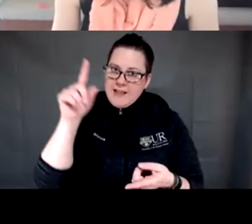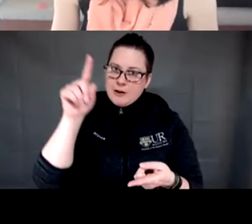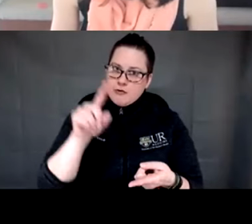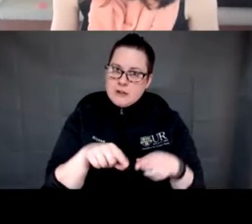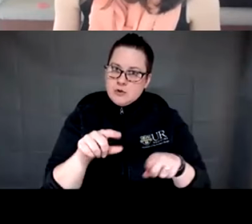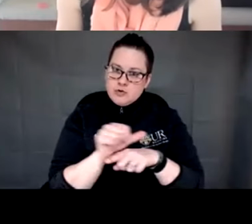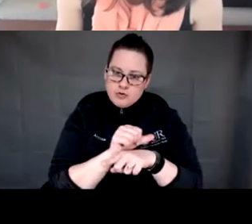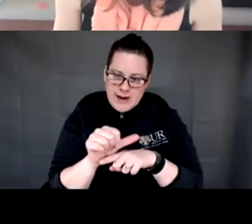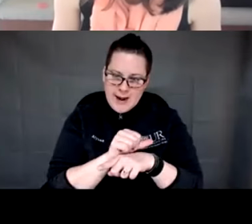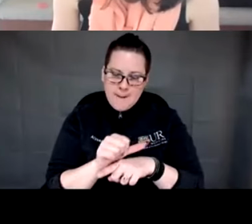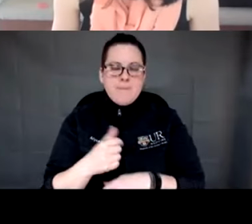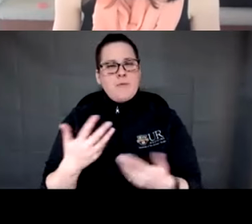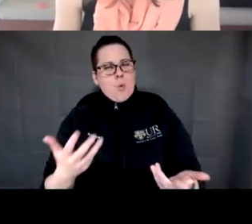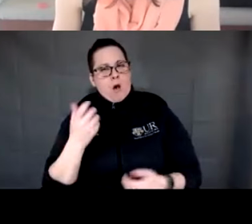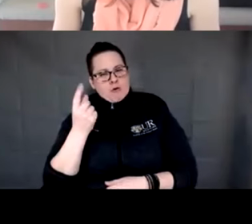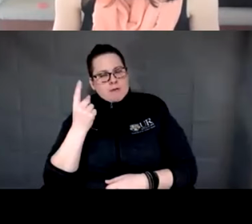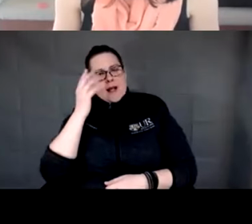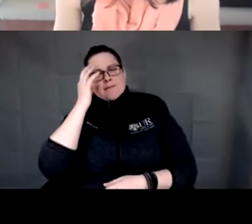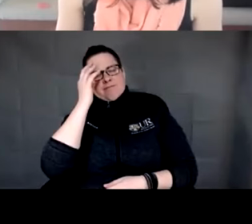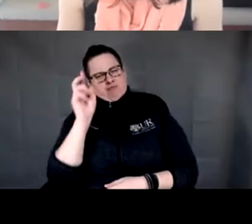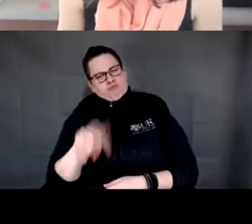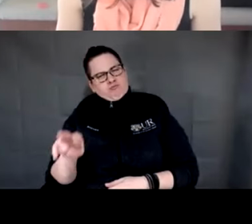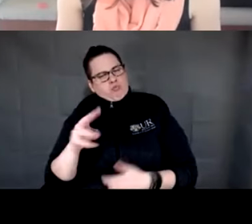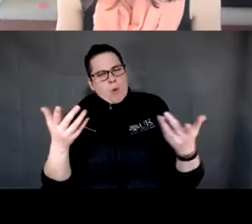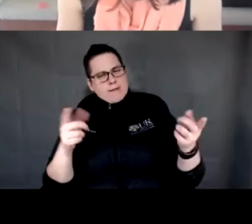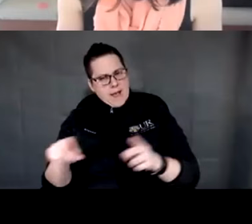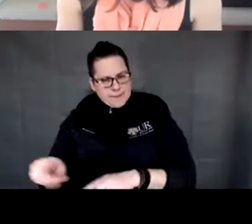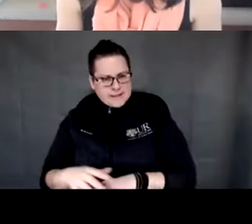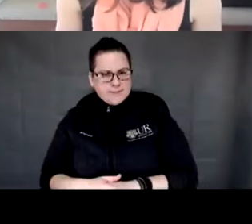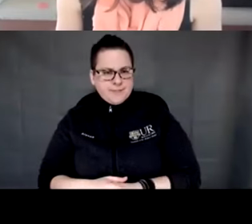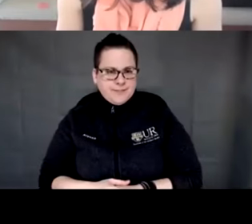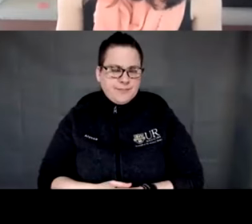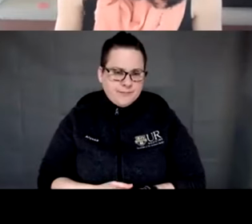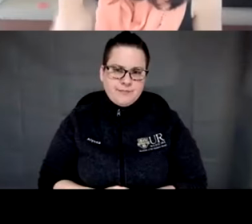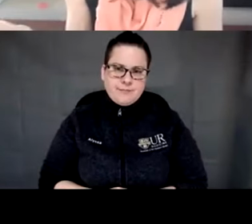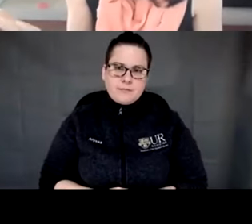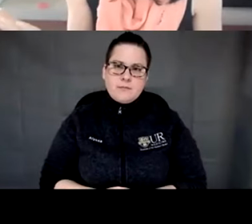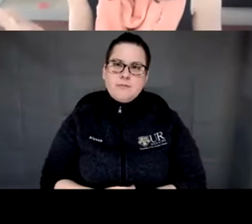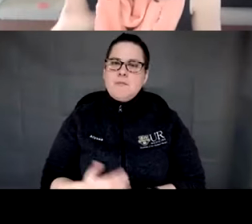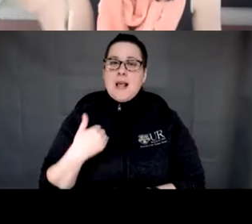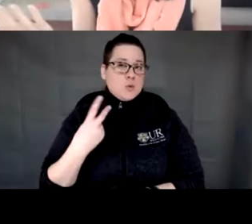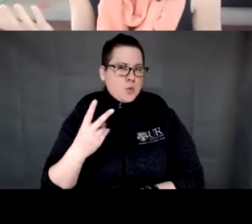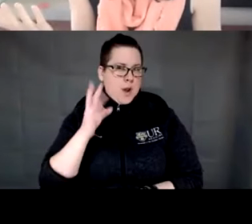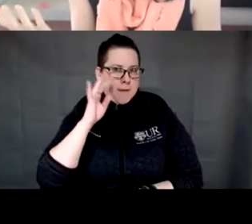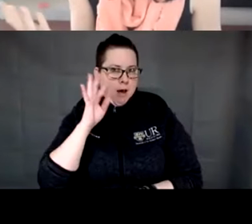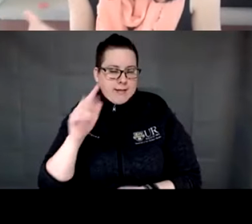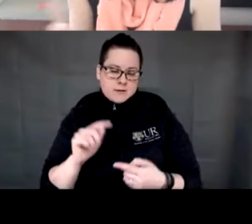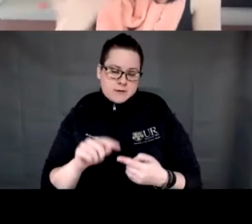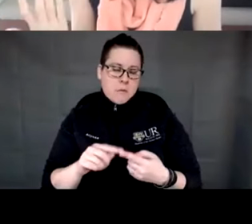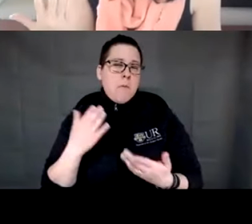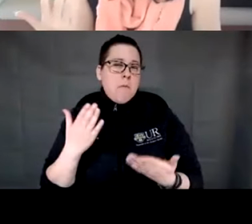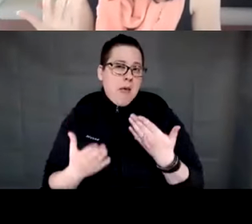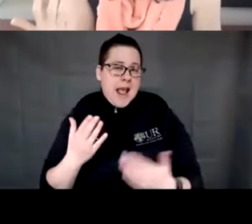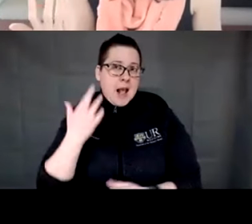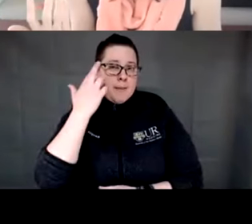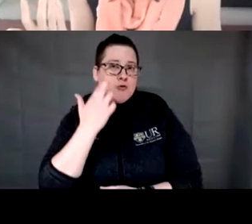training. And so we wanted to understand what was happening there. So we had two hypotheses. The first thing we said, well, maybe the